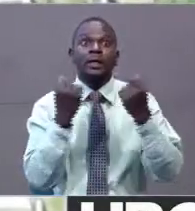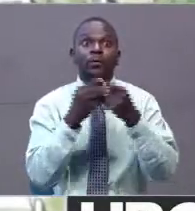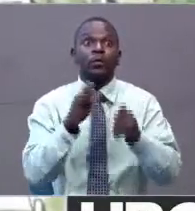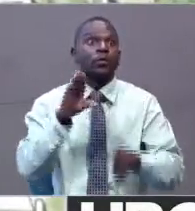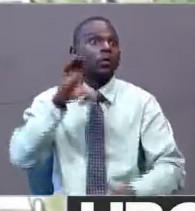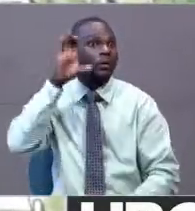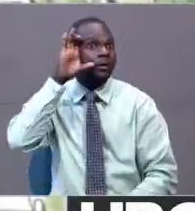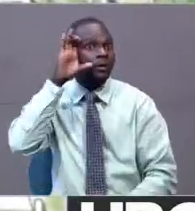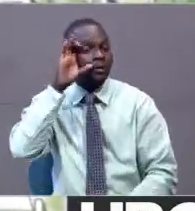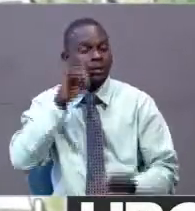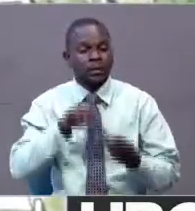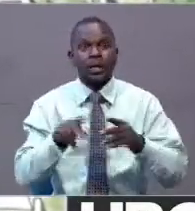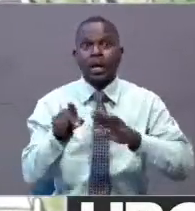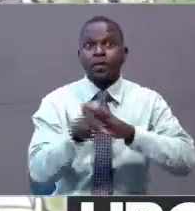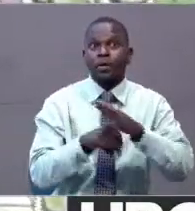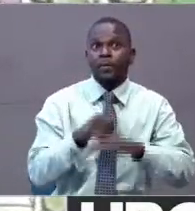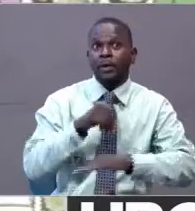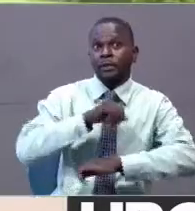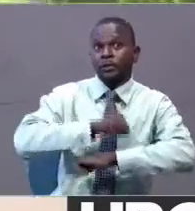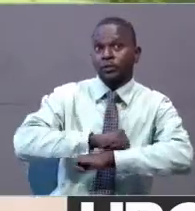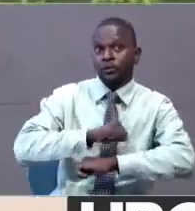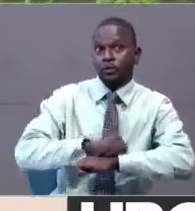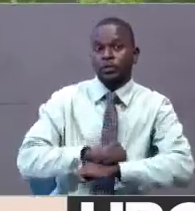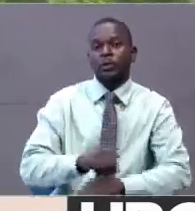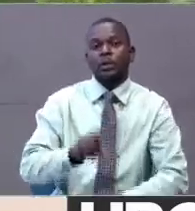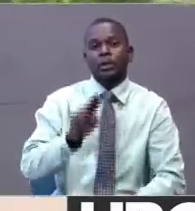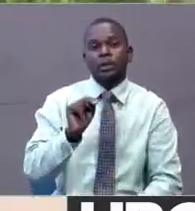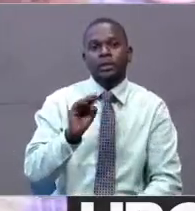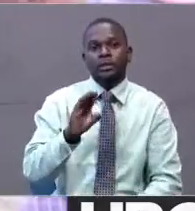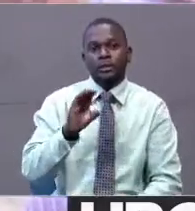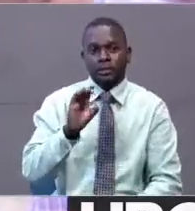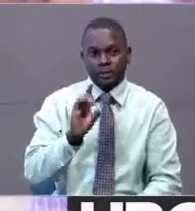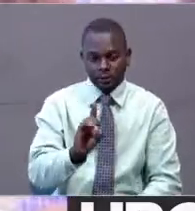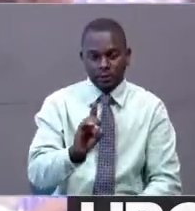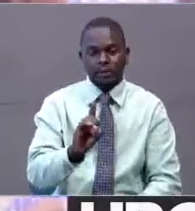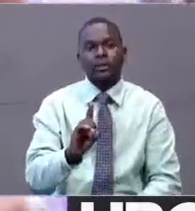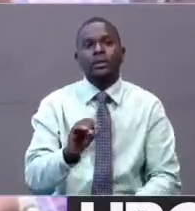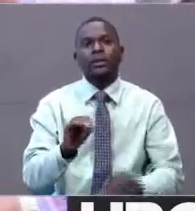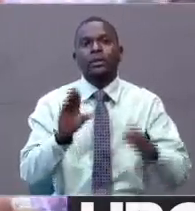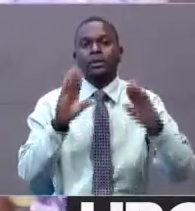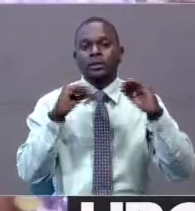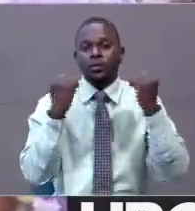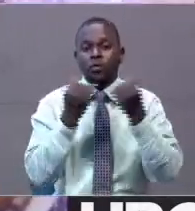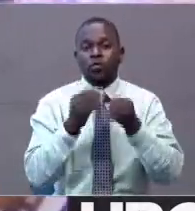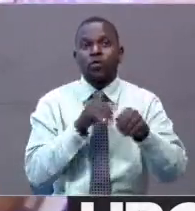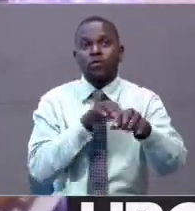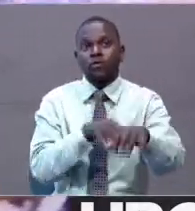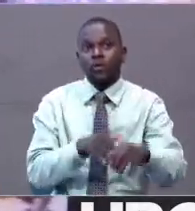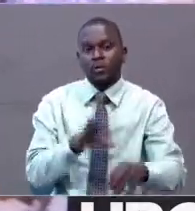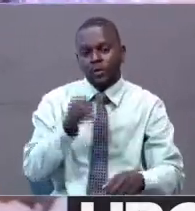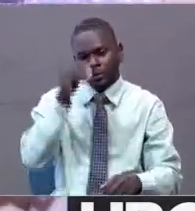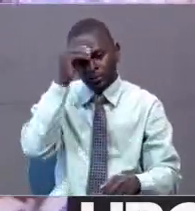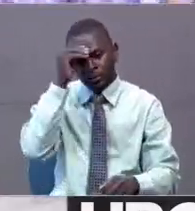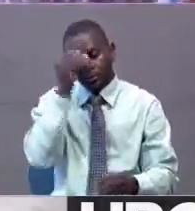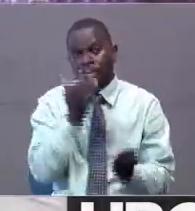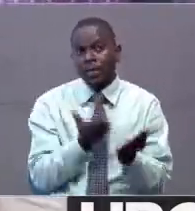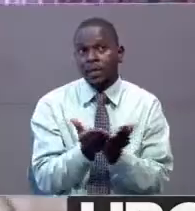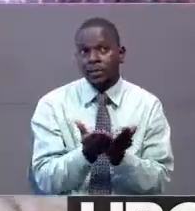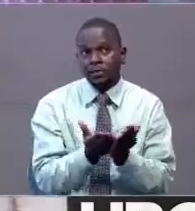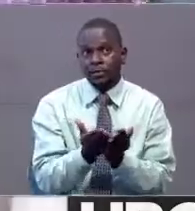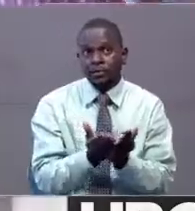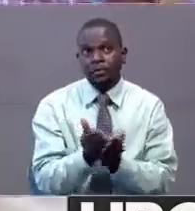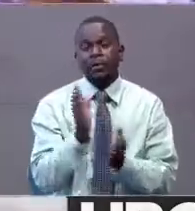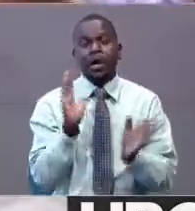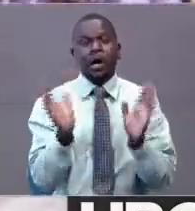College, Chambogo Primary School, National Curriculum Development Center, Chambogo Farm and Education Service Agencies are